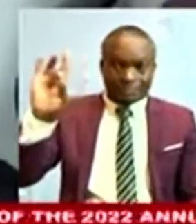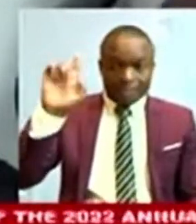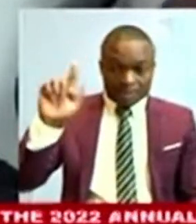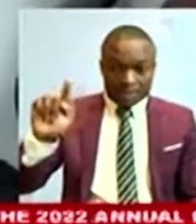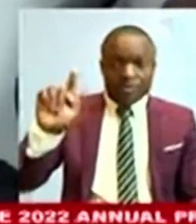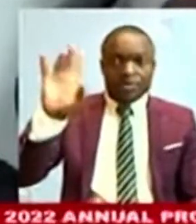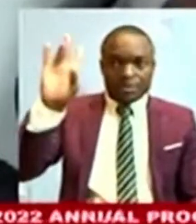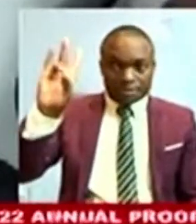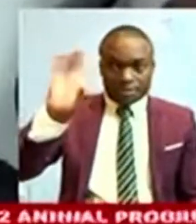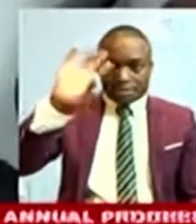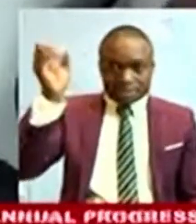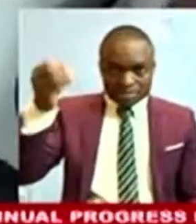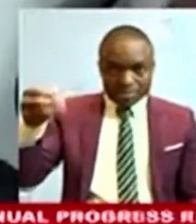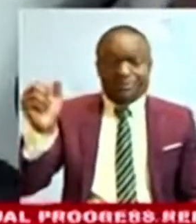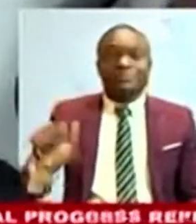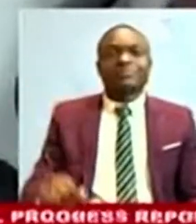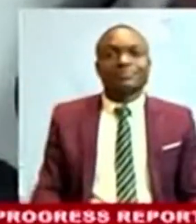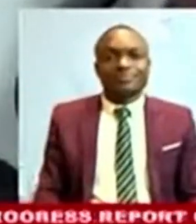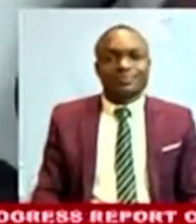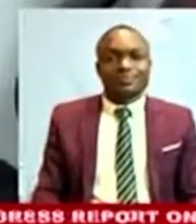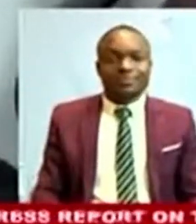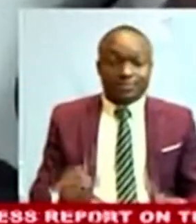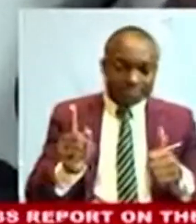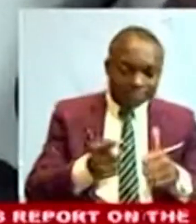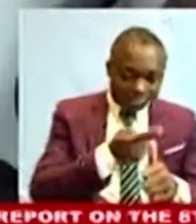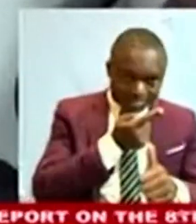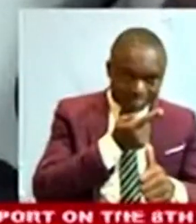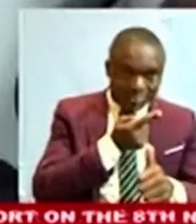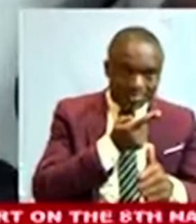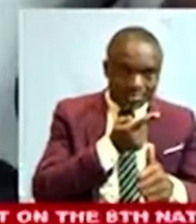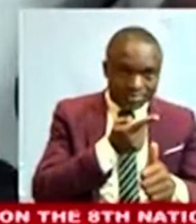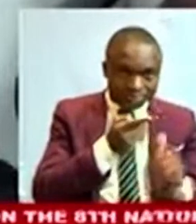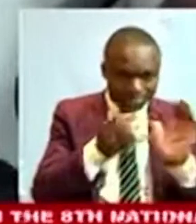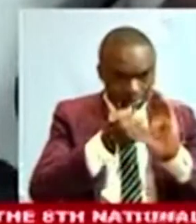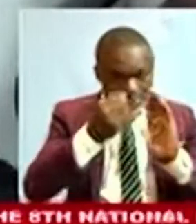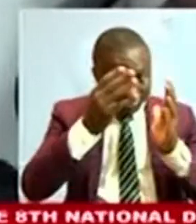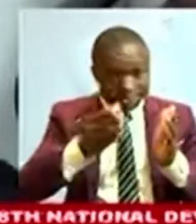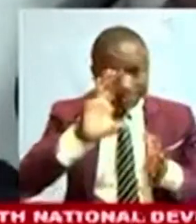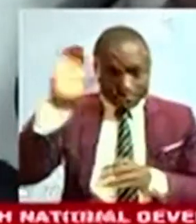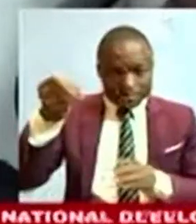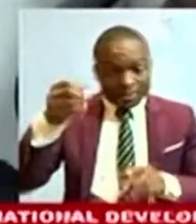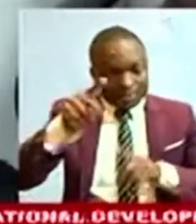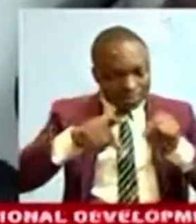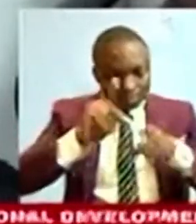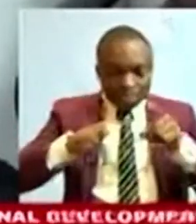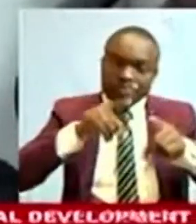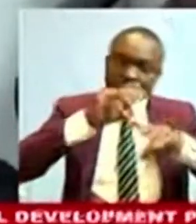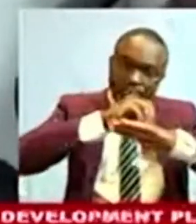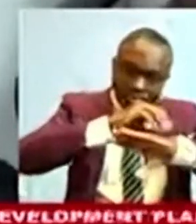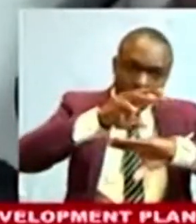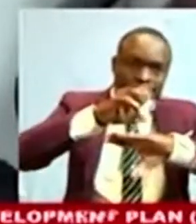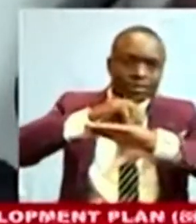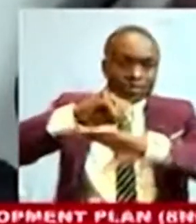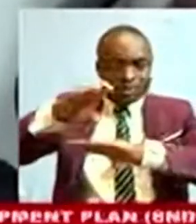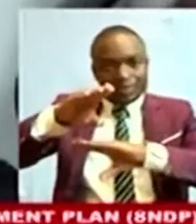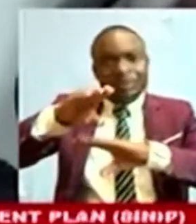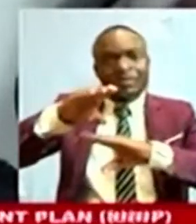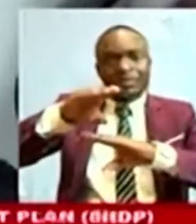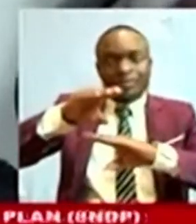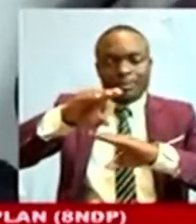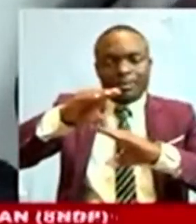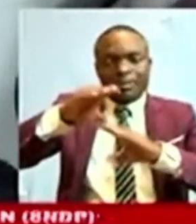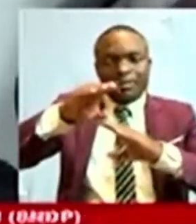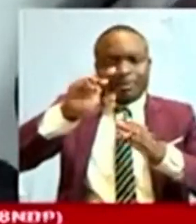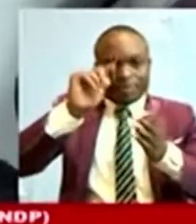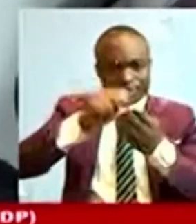8.7%. The next indicator was percentage of people cancelled and tested for HIV below 10